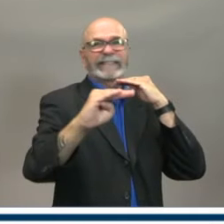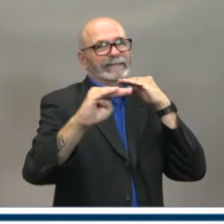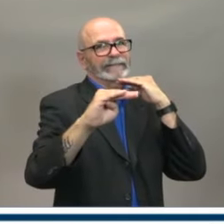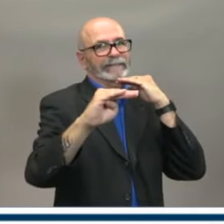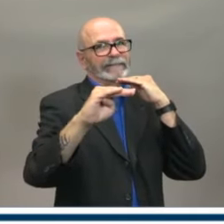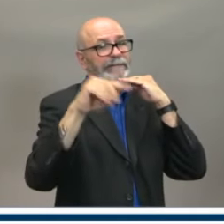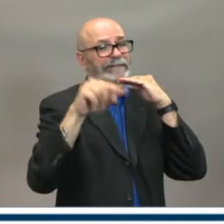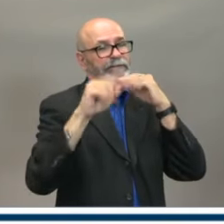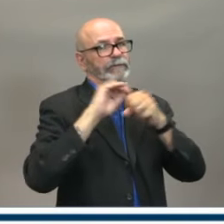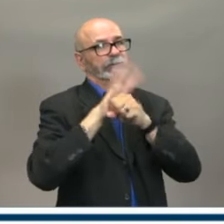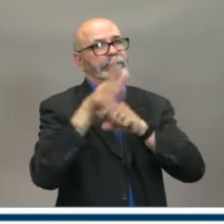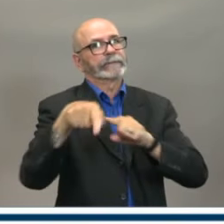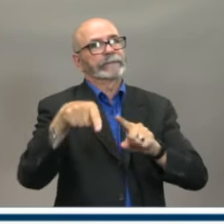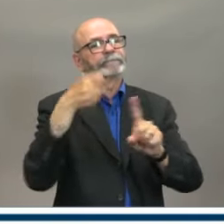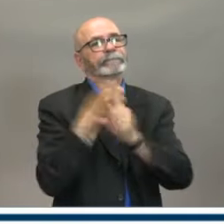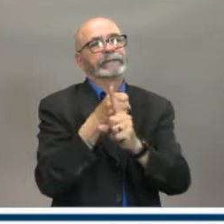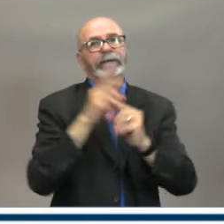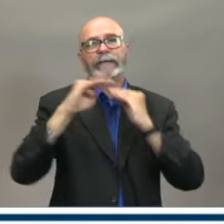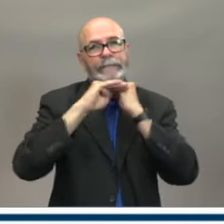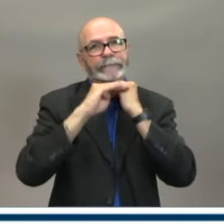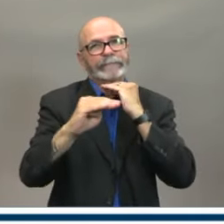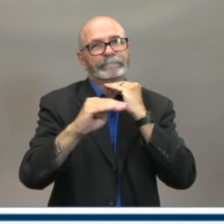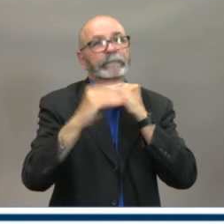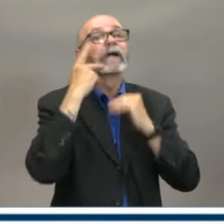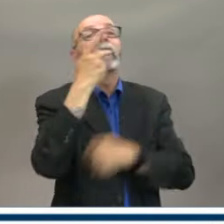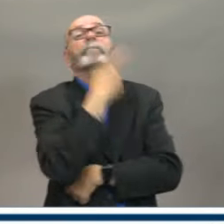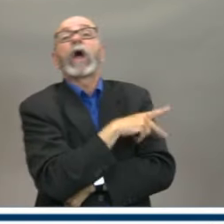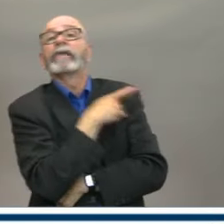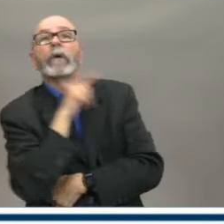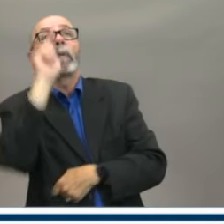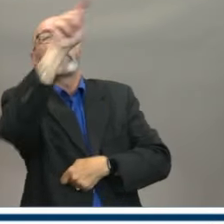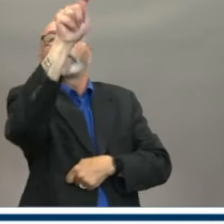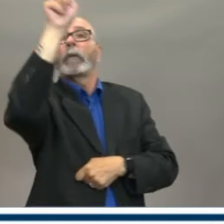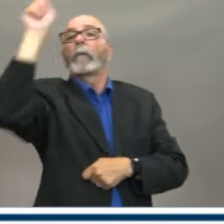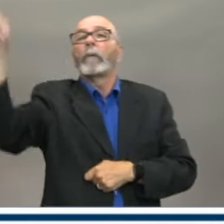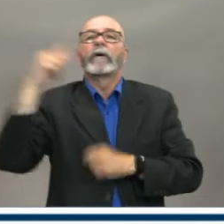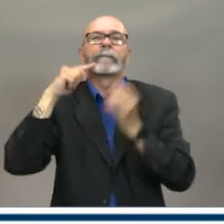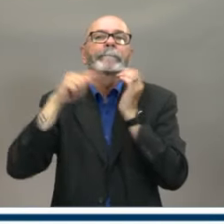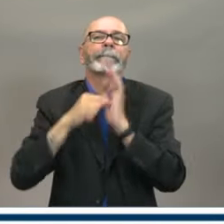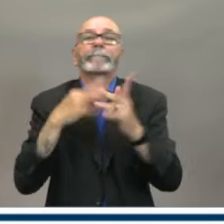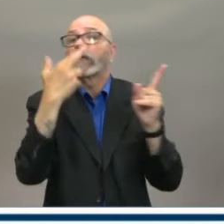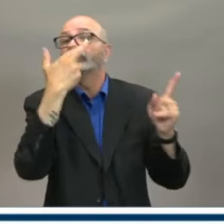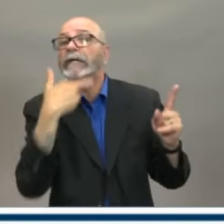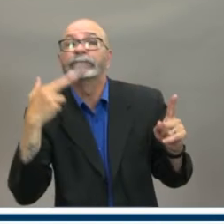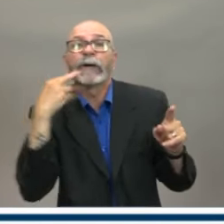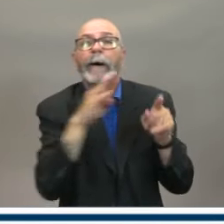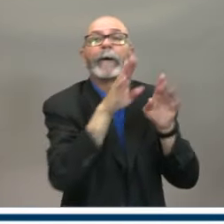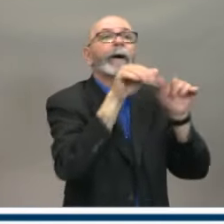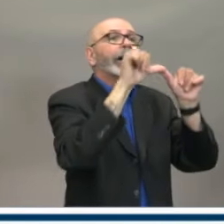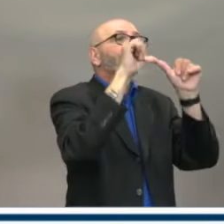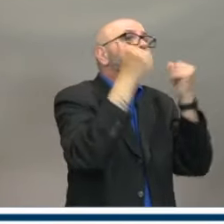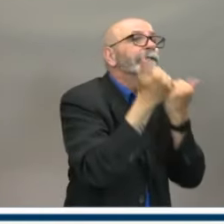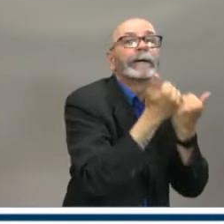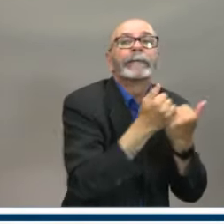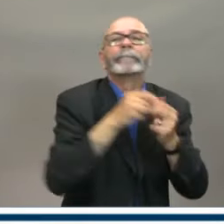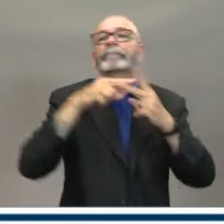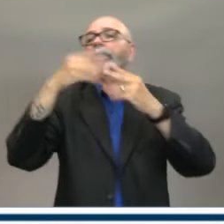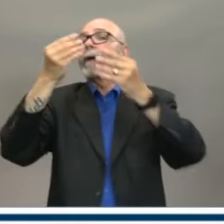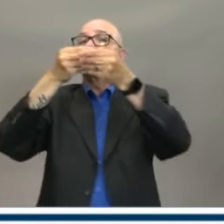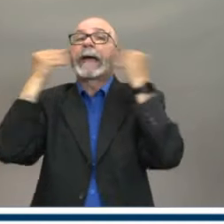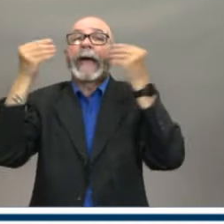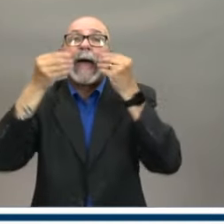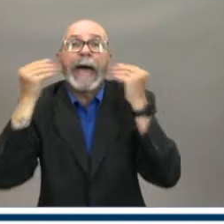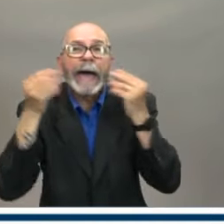inside the province, the organizations that represent our economy, whether it's the Restaurant Association, Cosmetology, the Dental Association, continue to make